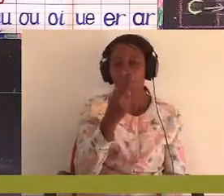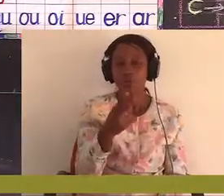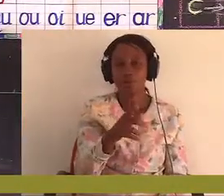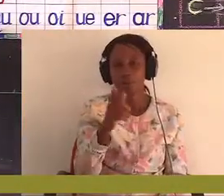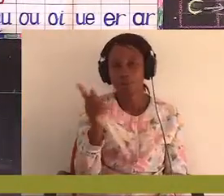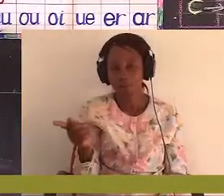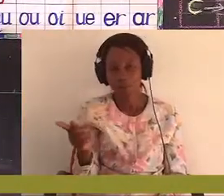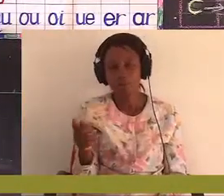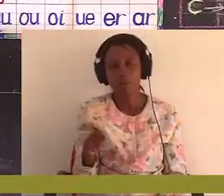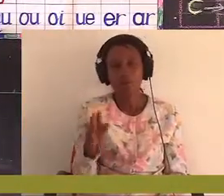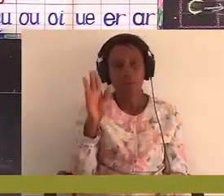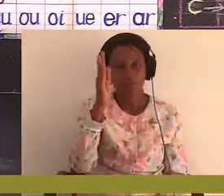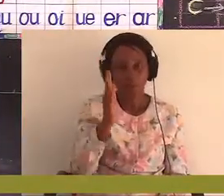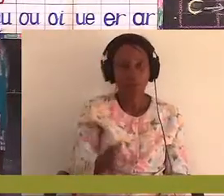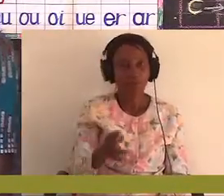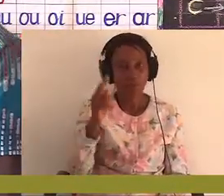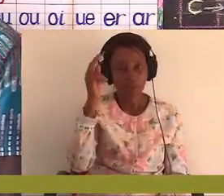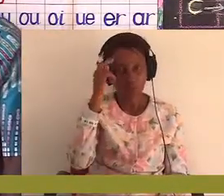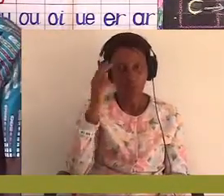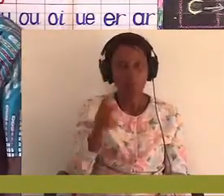g. Grill, g.